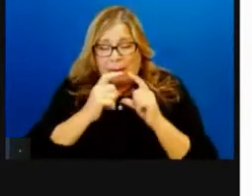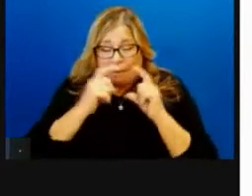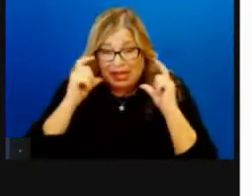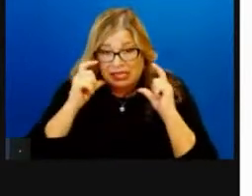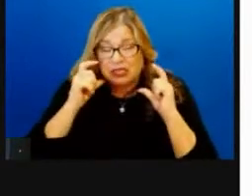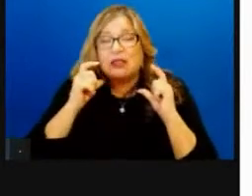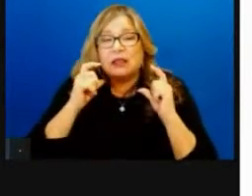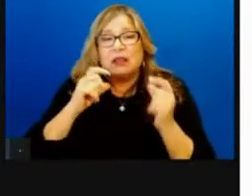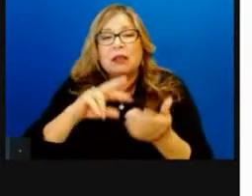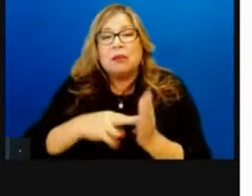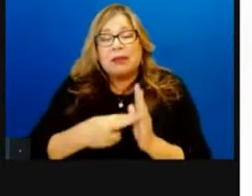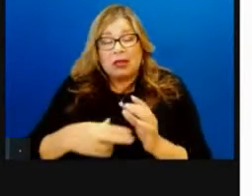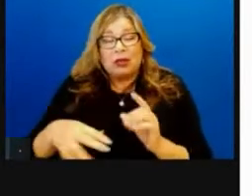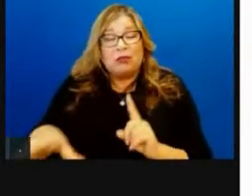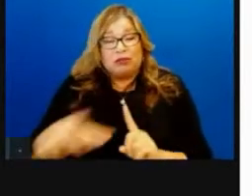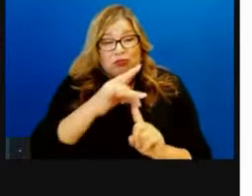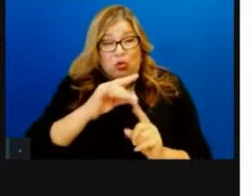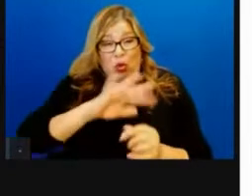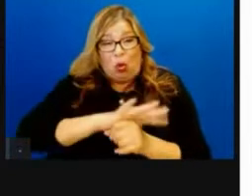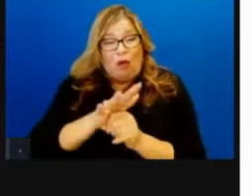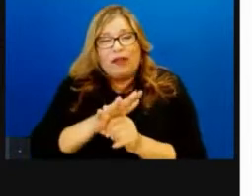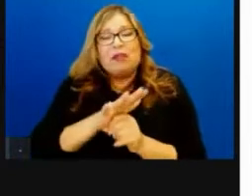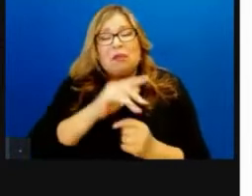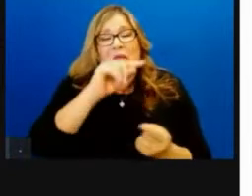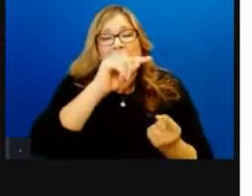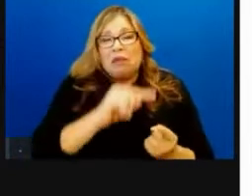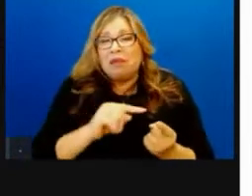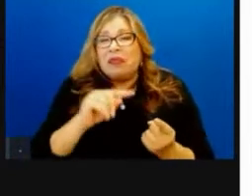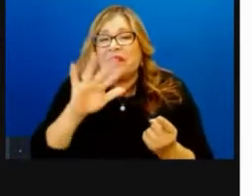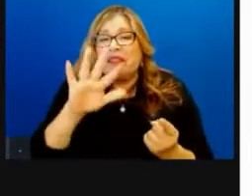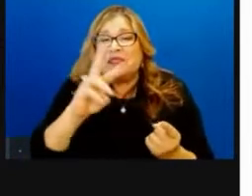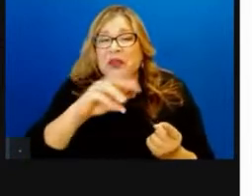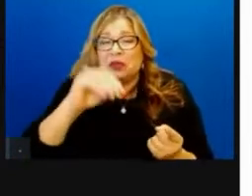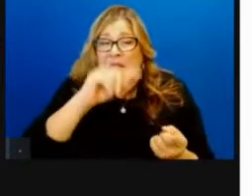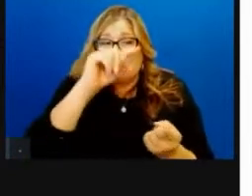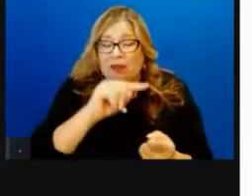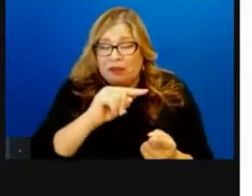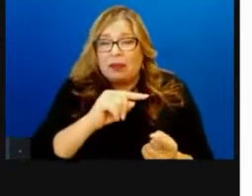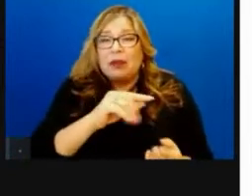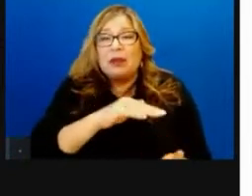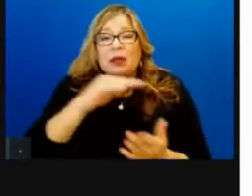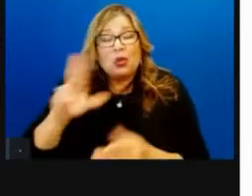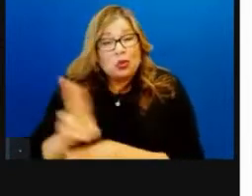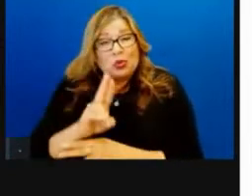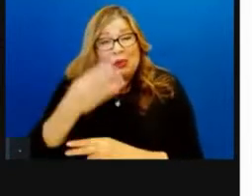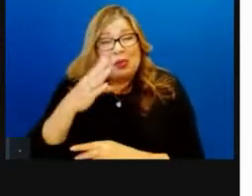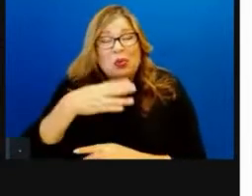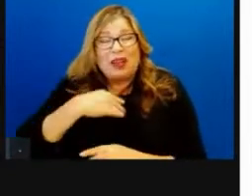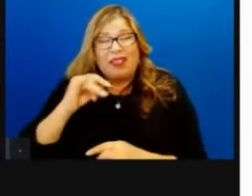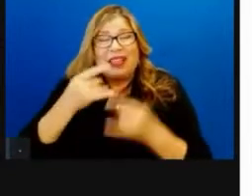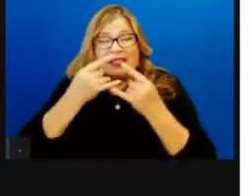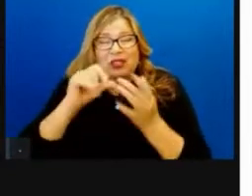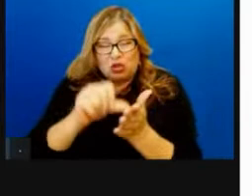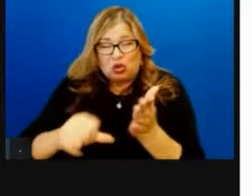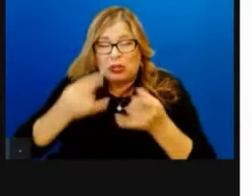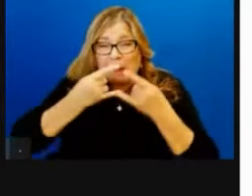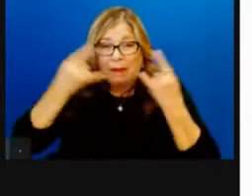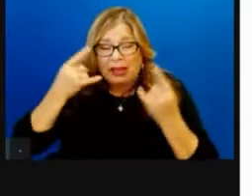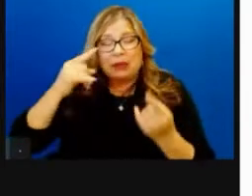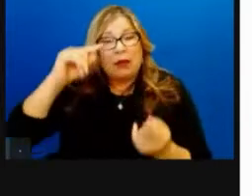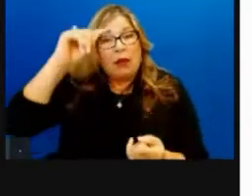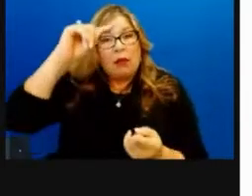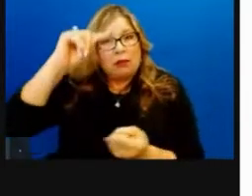getting COVID by 56%, surgical mask 10% better, and those respirators, those